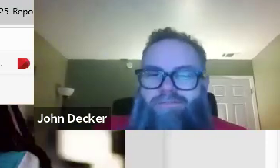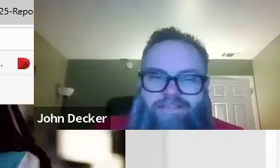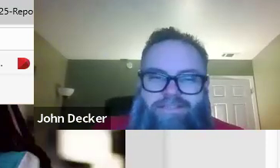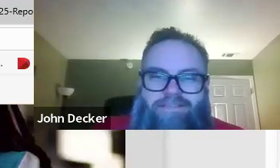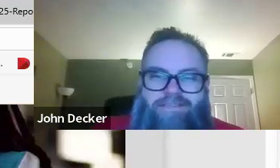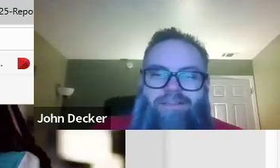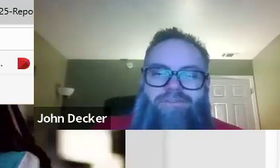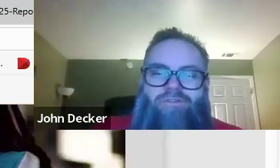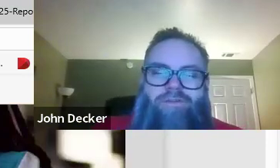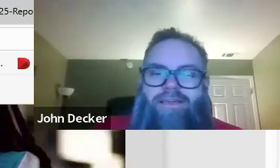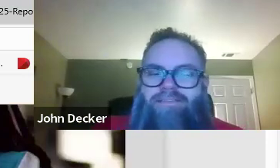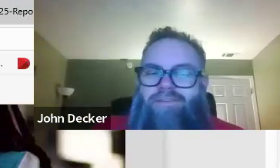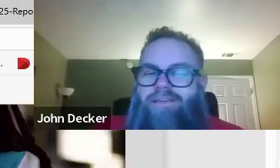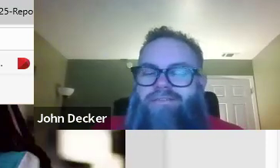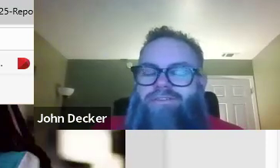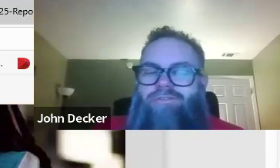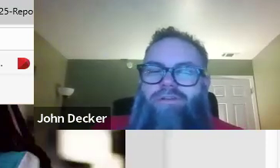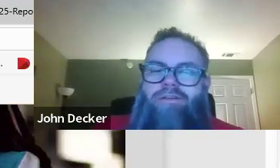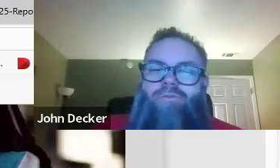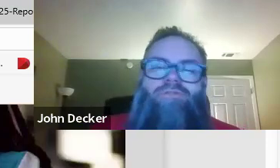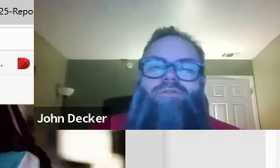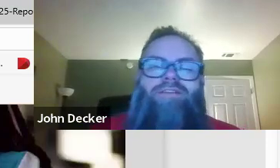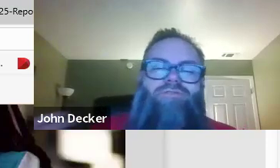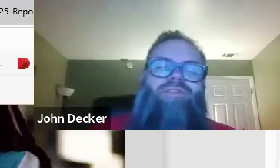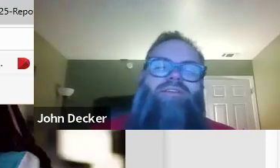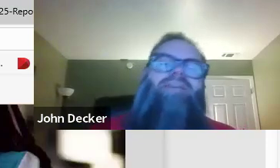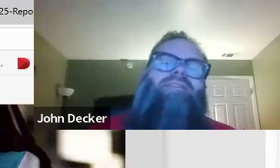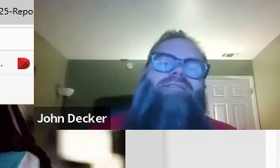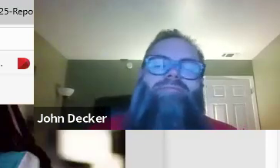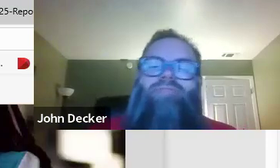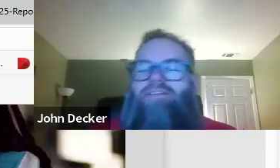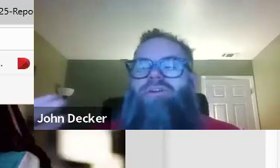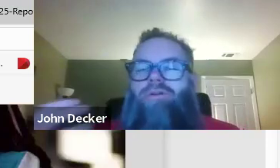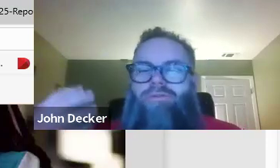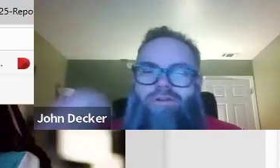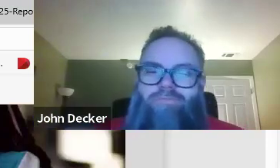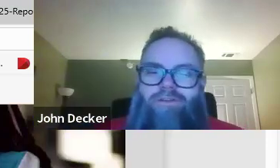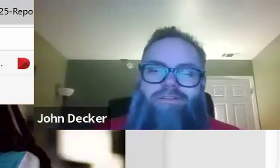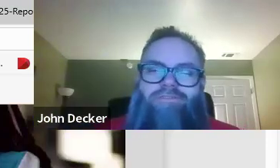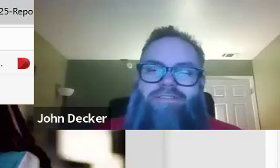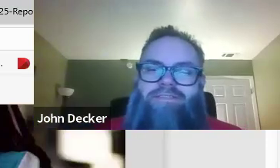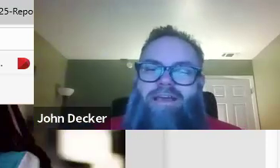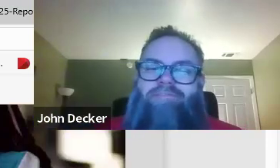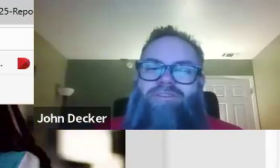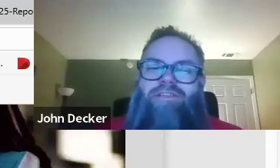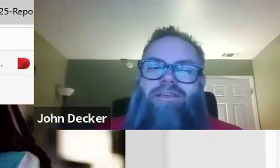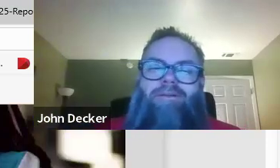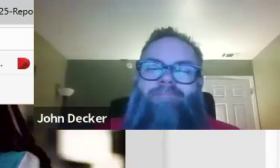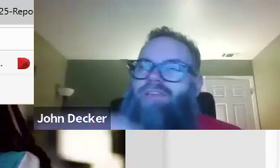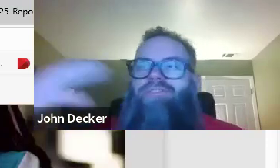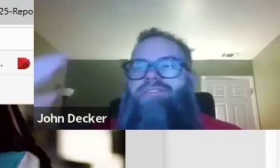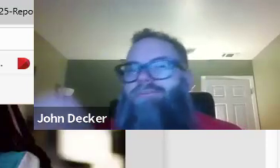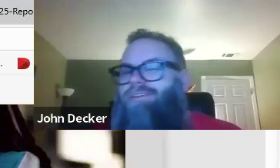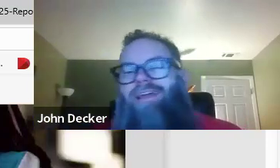all the smiling faces. I love the creativity. And so when you guys do things like this, please share it with our community services staff,